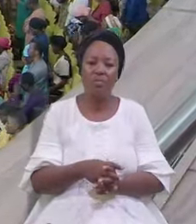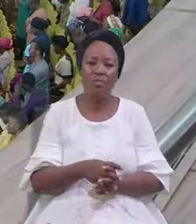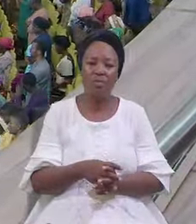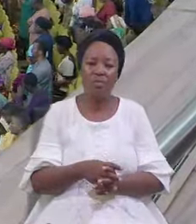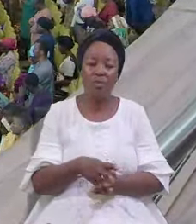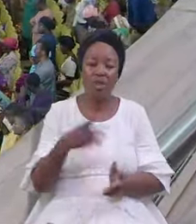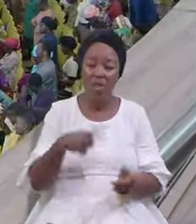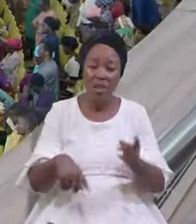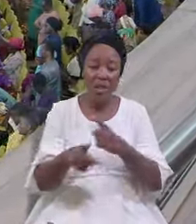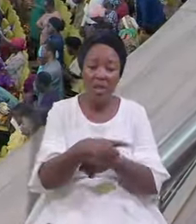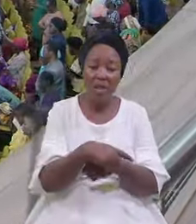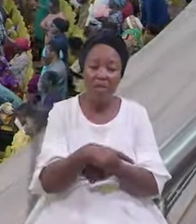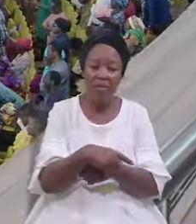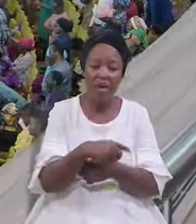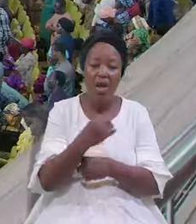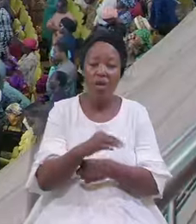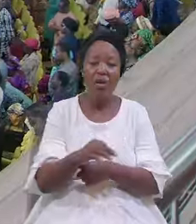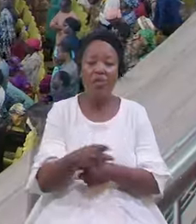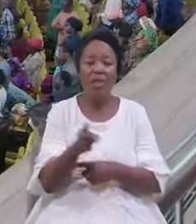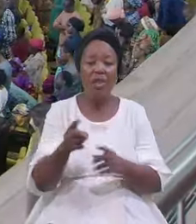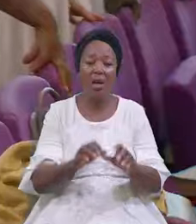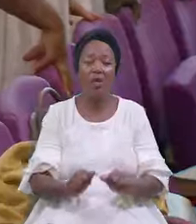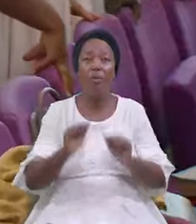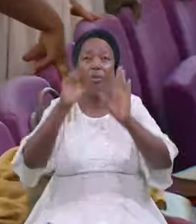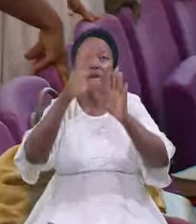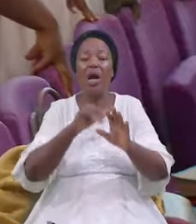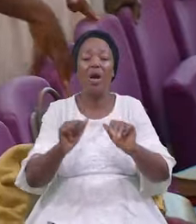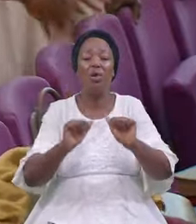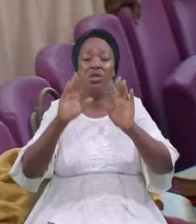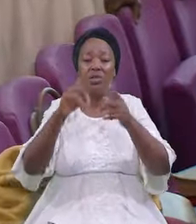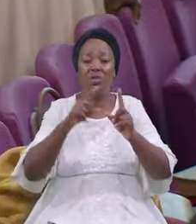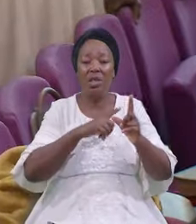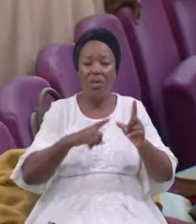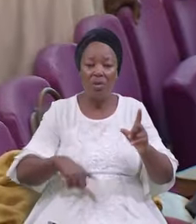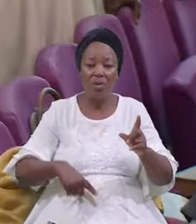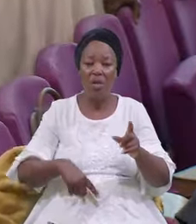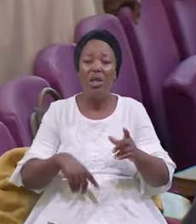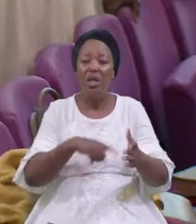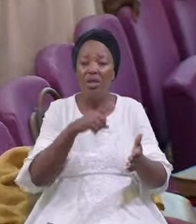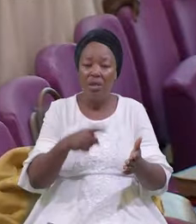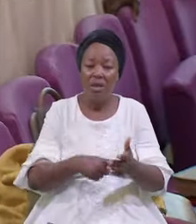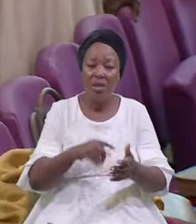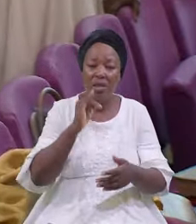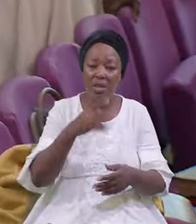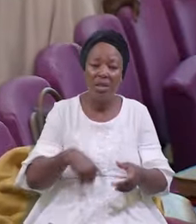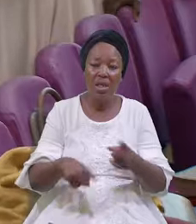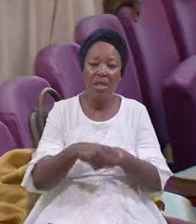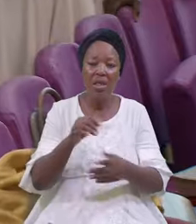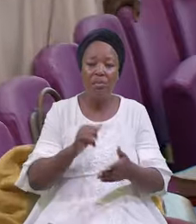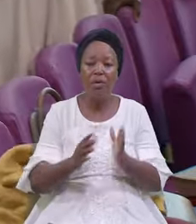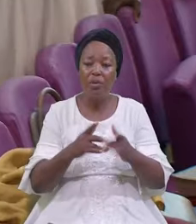The day of their commitment and consecration. Make this the day you have not been born